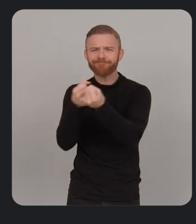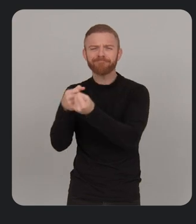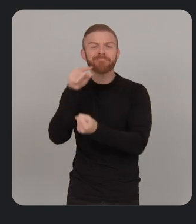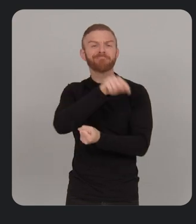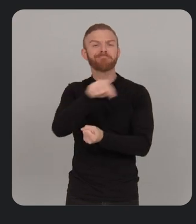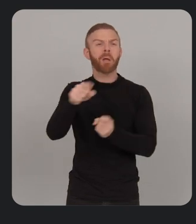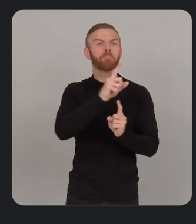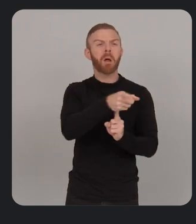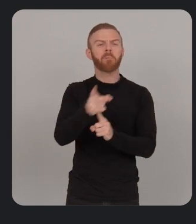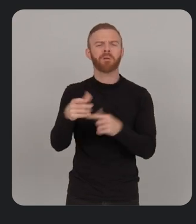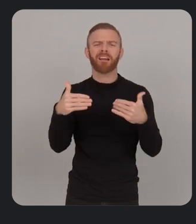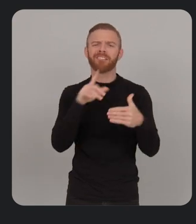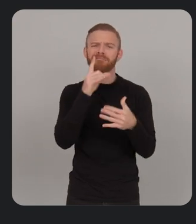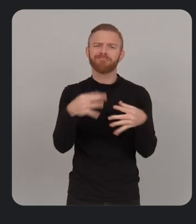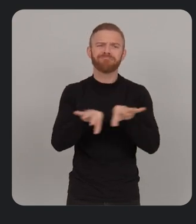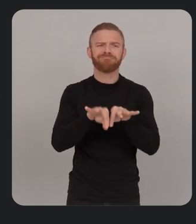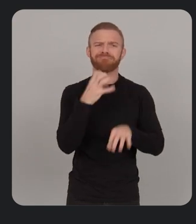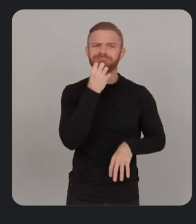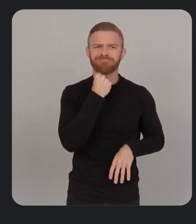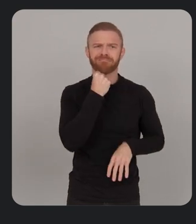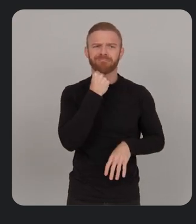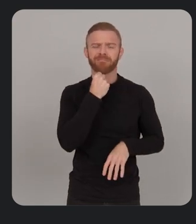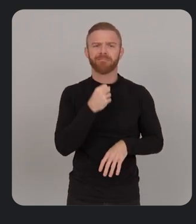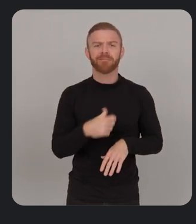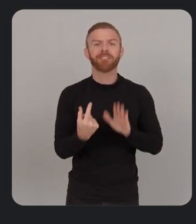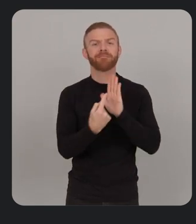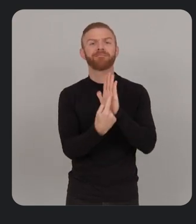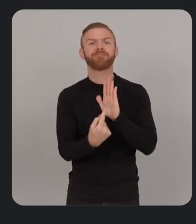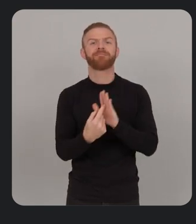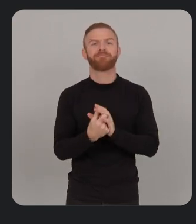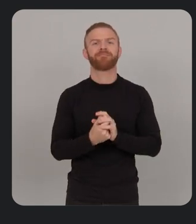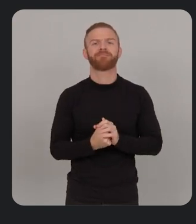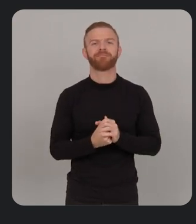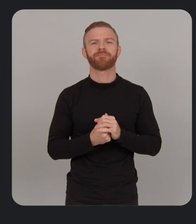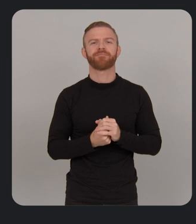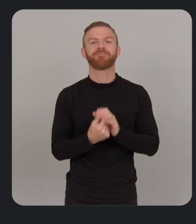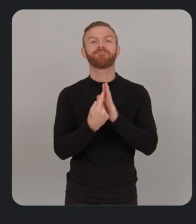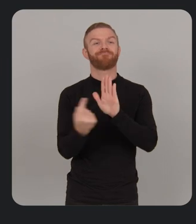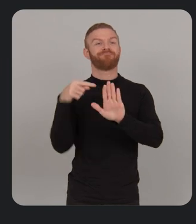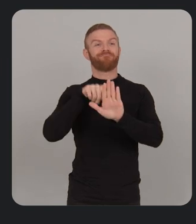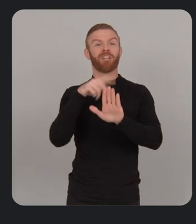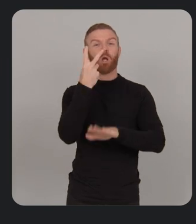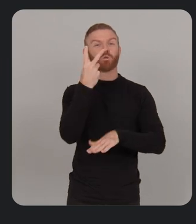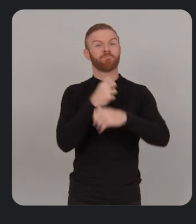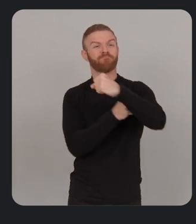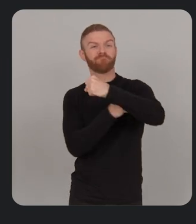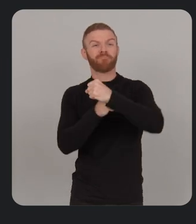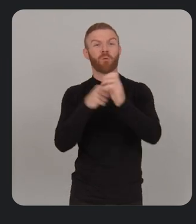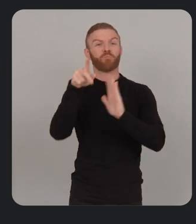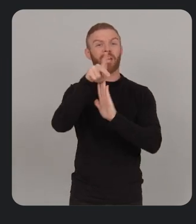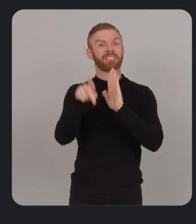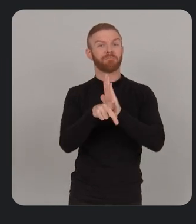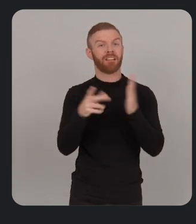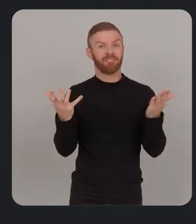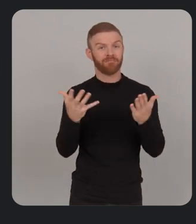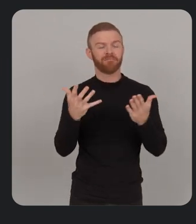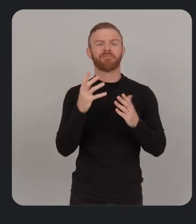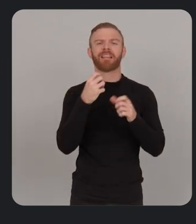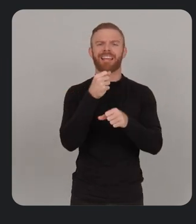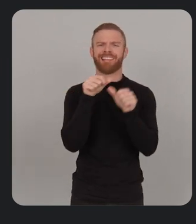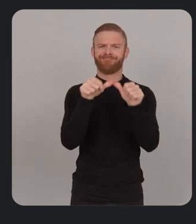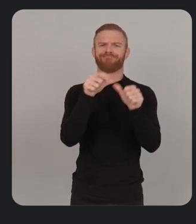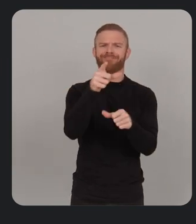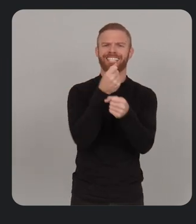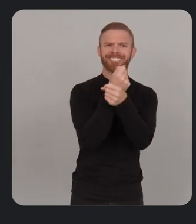in the moments that matter the most and underpinning this are two foundational principles keeping you safe